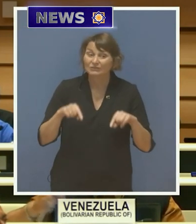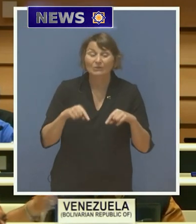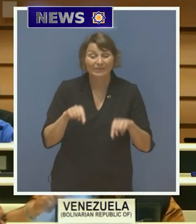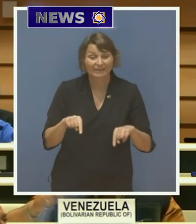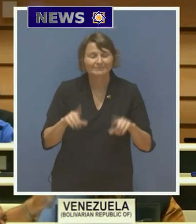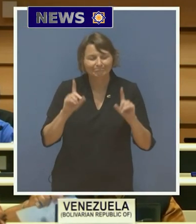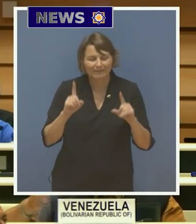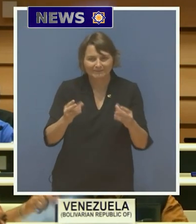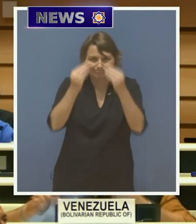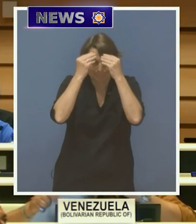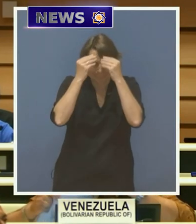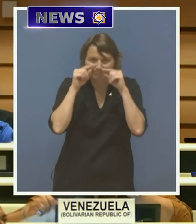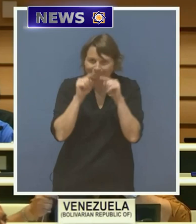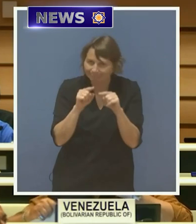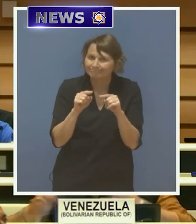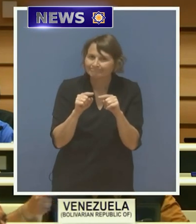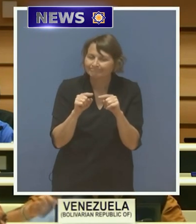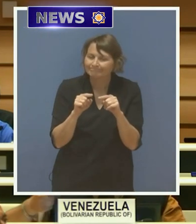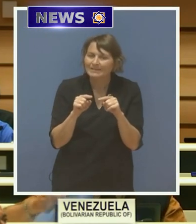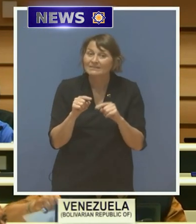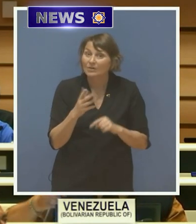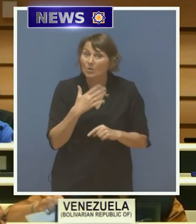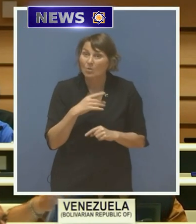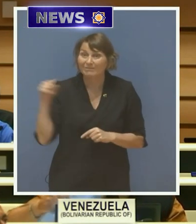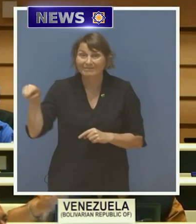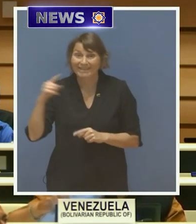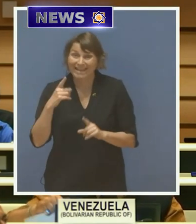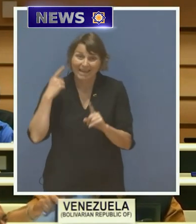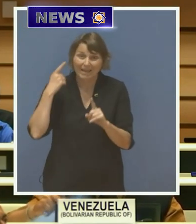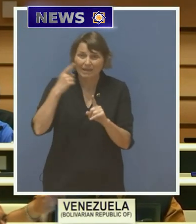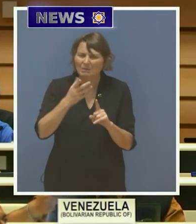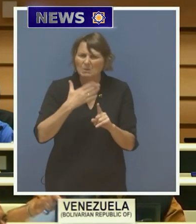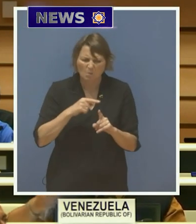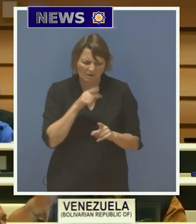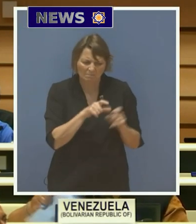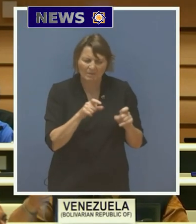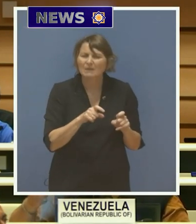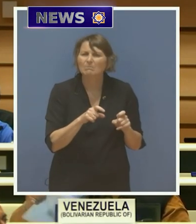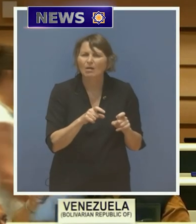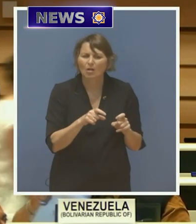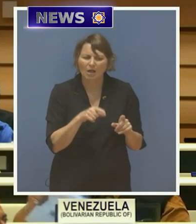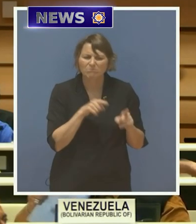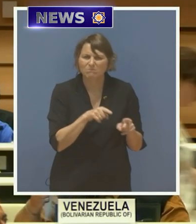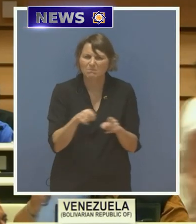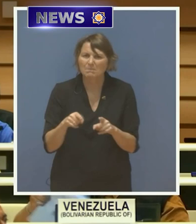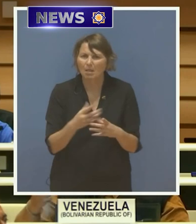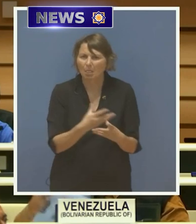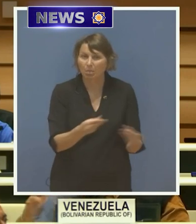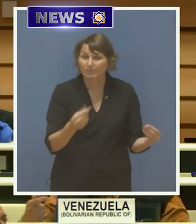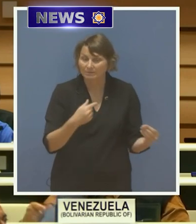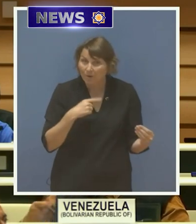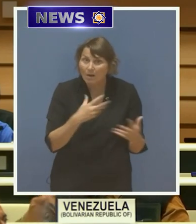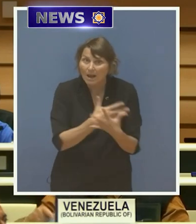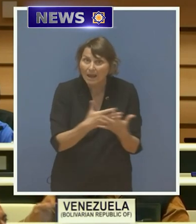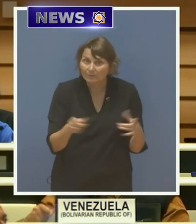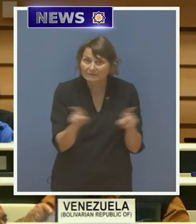implement specific procedures to support the development of the Armenian languages of Western Armenia and its Artsakh dialect within the framework of